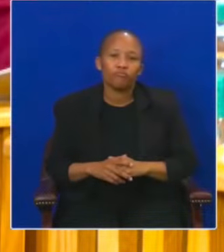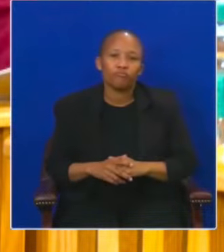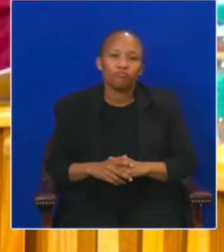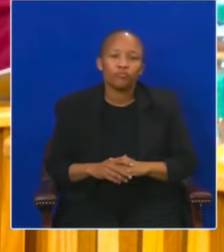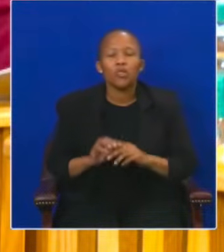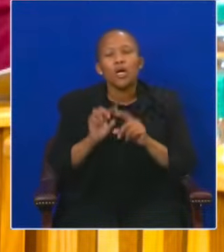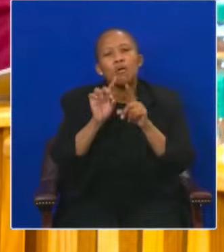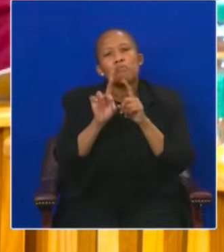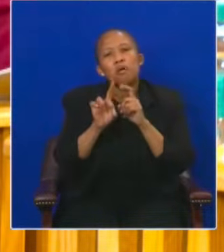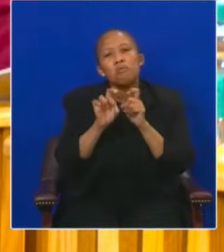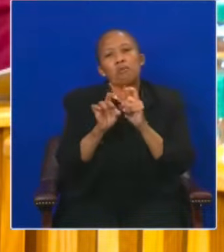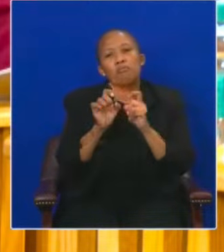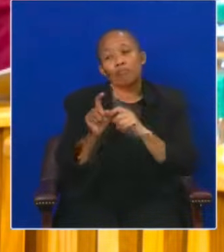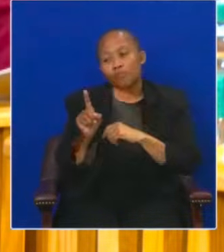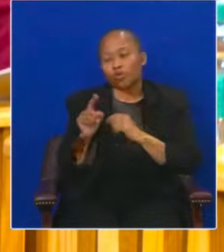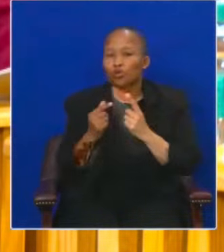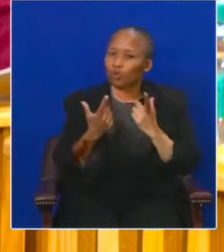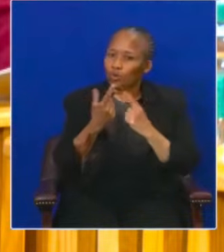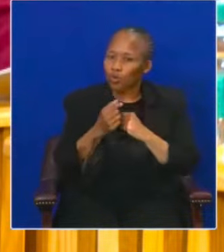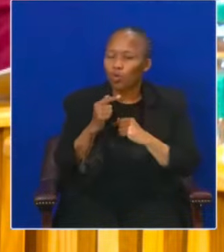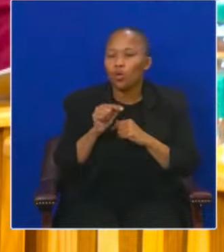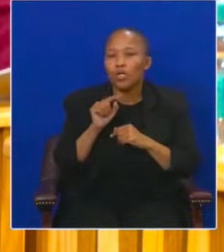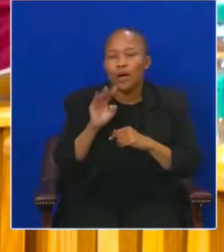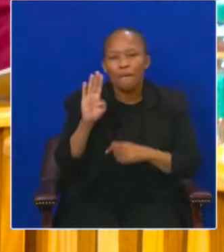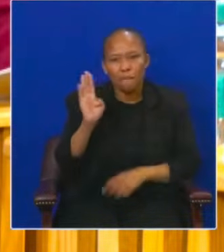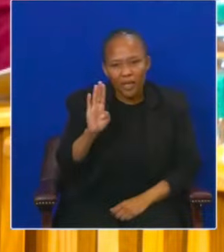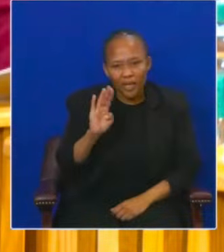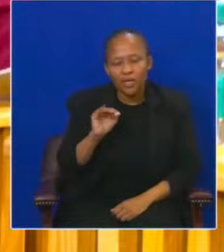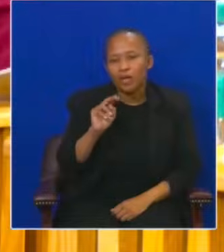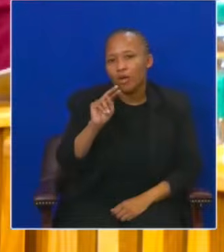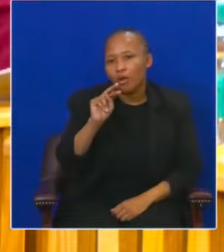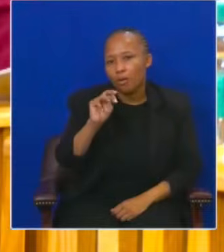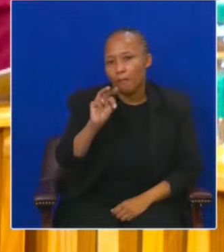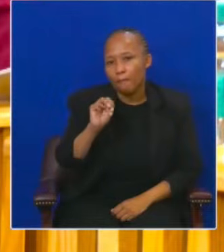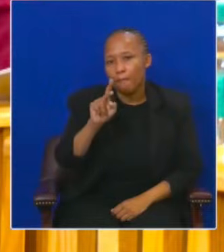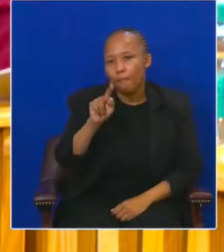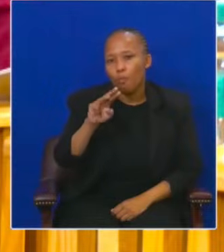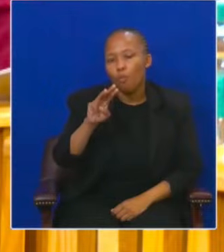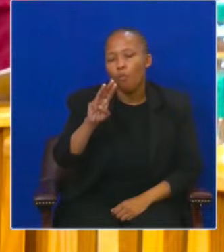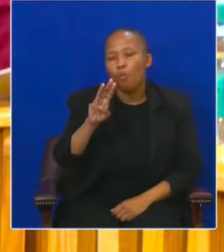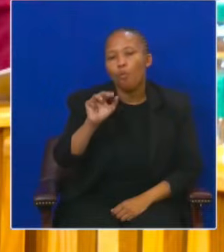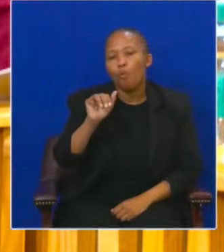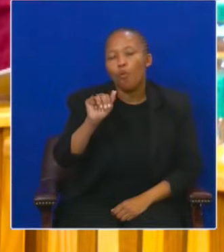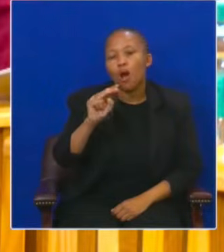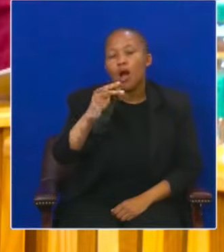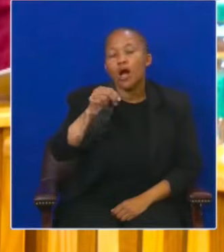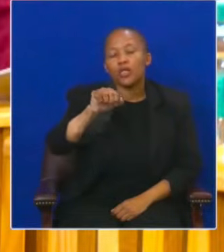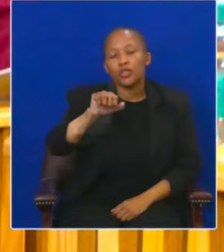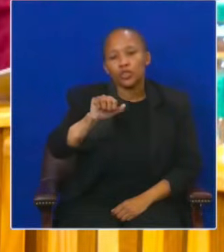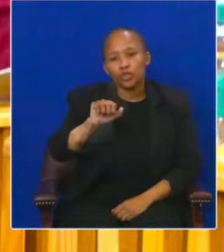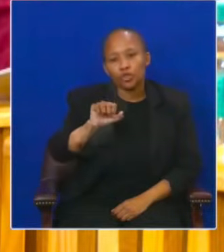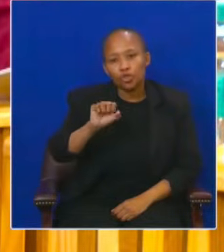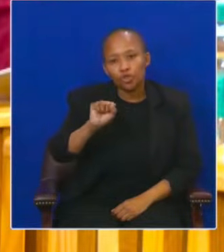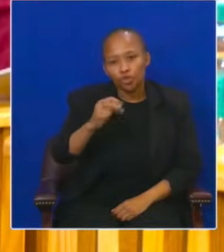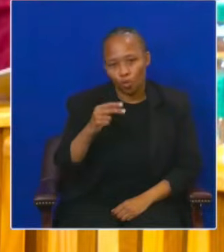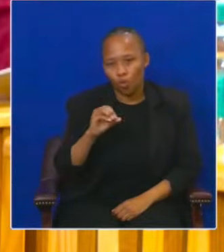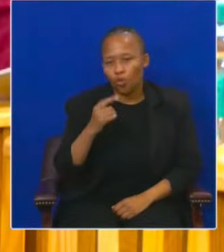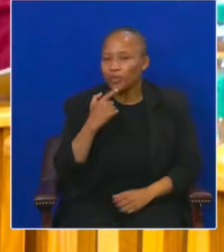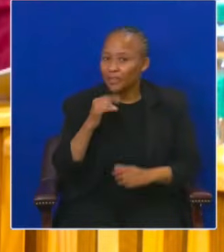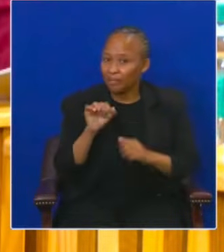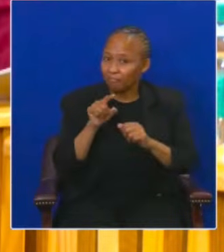Brigadier Nkwashu in fact the brother-in-law of Mr. Molefe, according to Mr. Molefe himself?